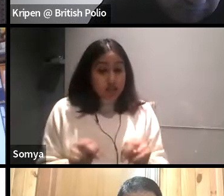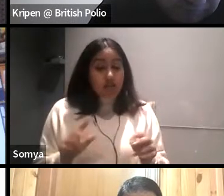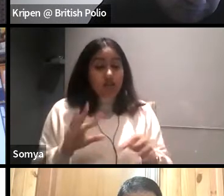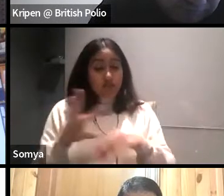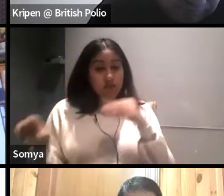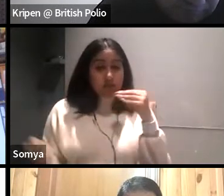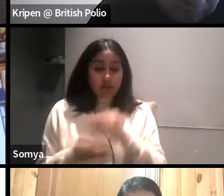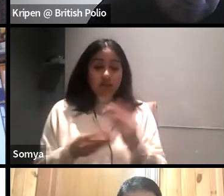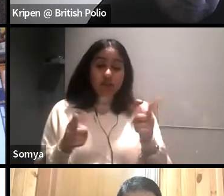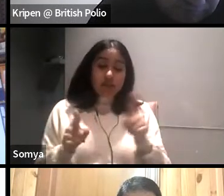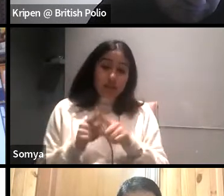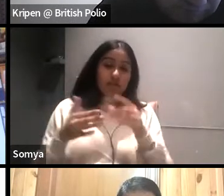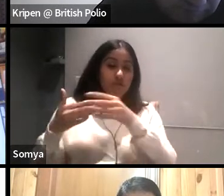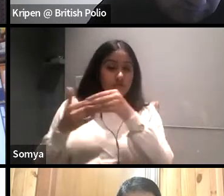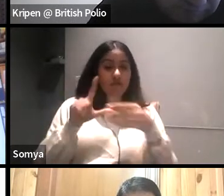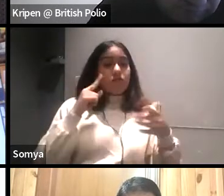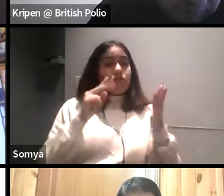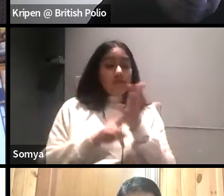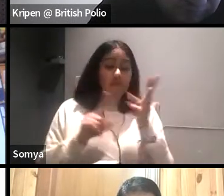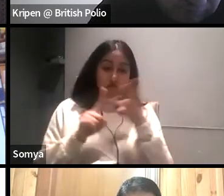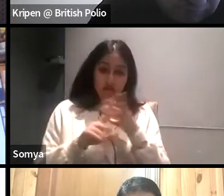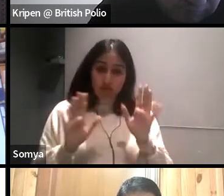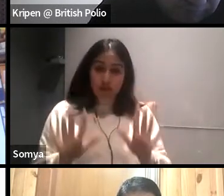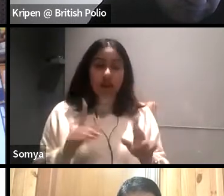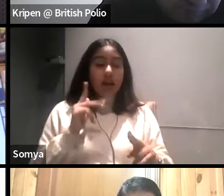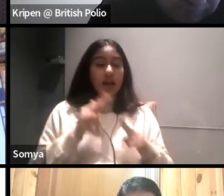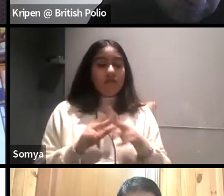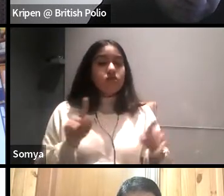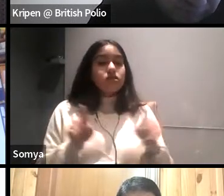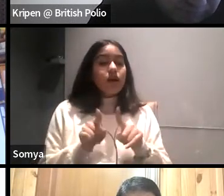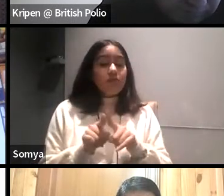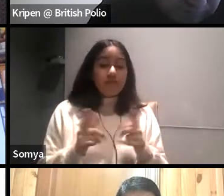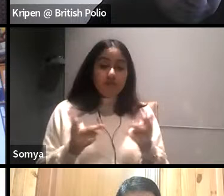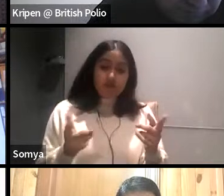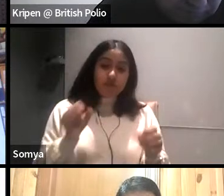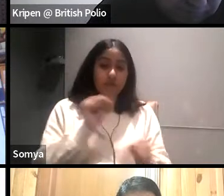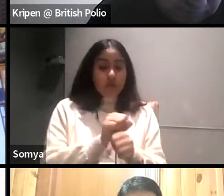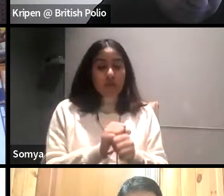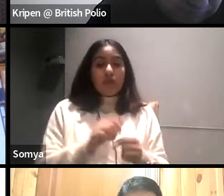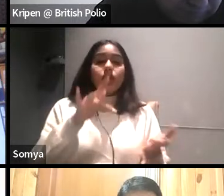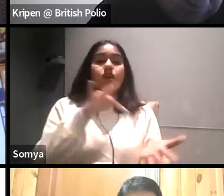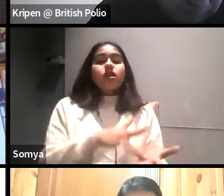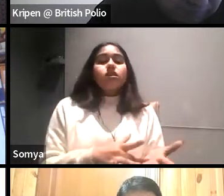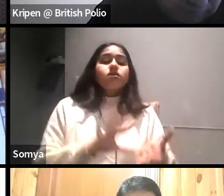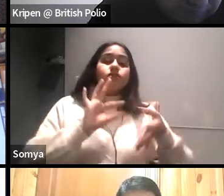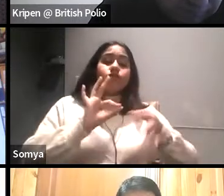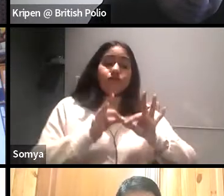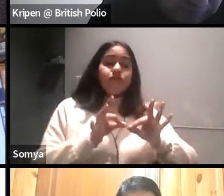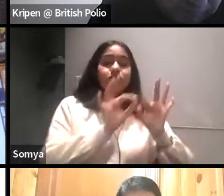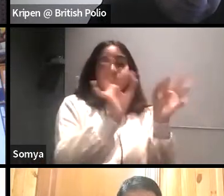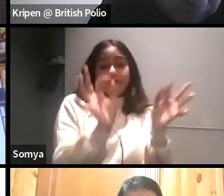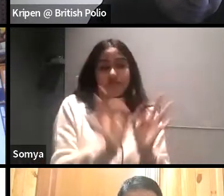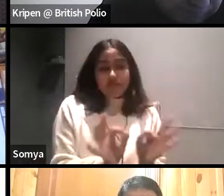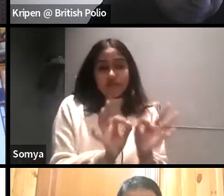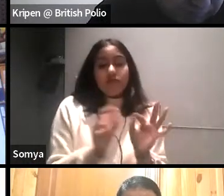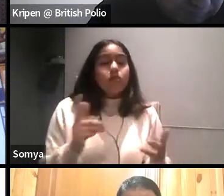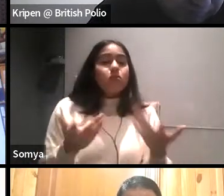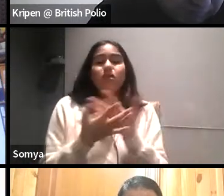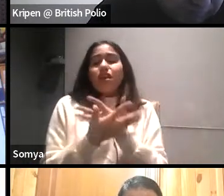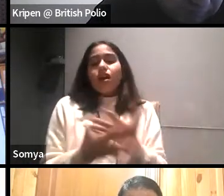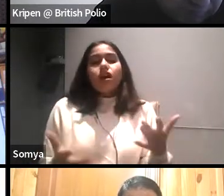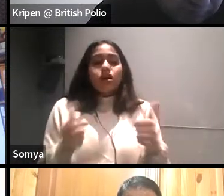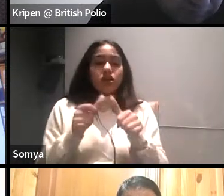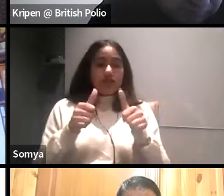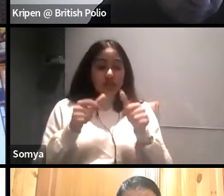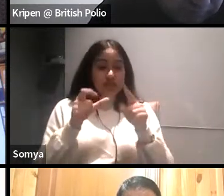additional guidance or mentoring to make them get into the workplace setting, and also whatever the assistive